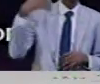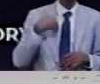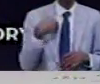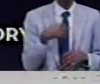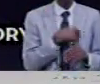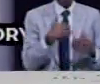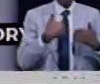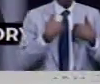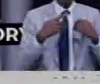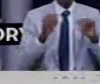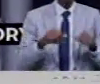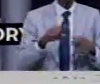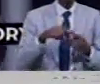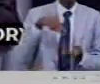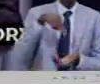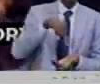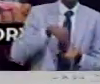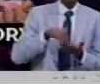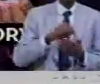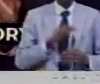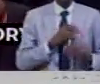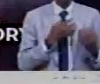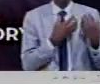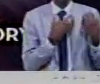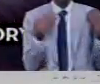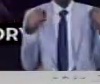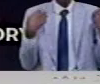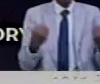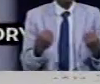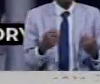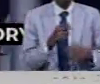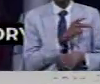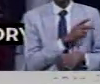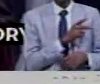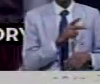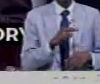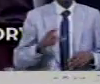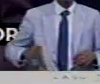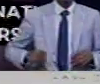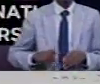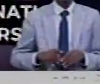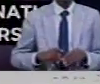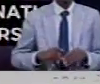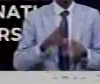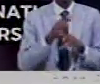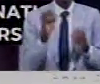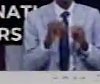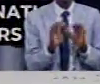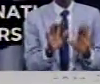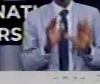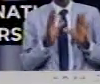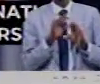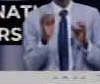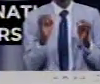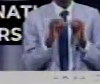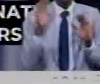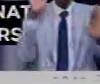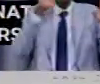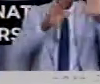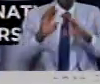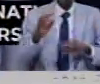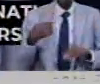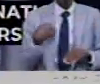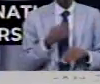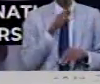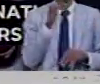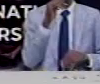No more fear, no more worry. We are the ones to change the story. No limitations, for we